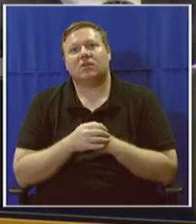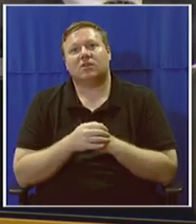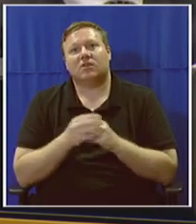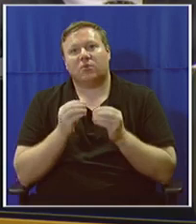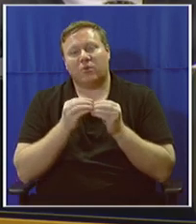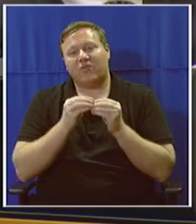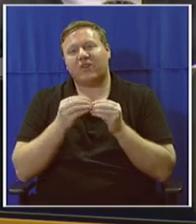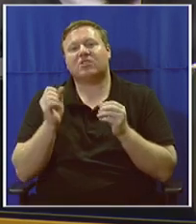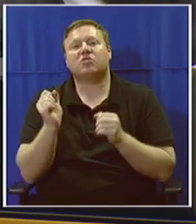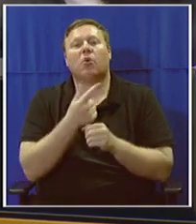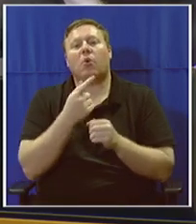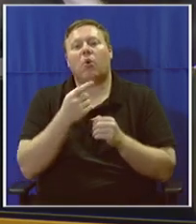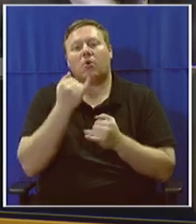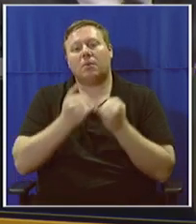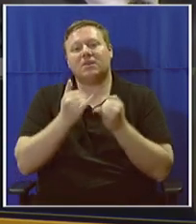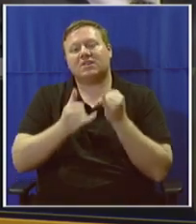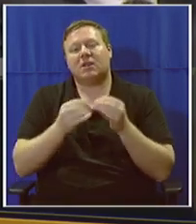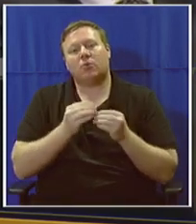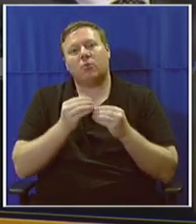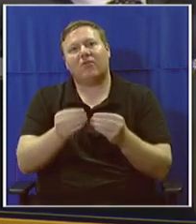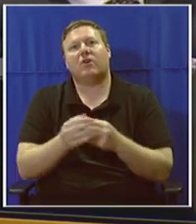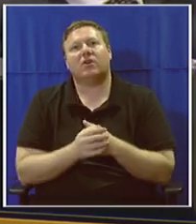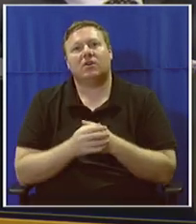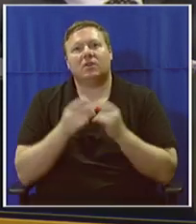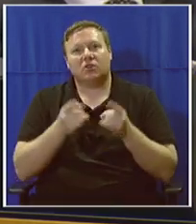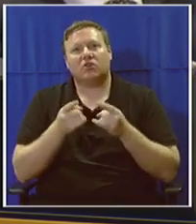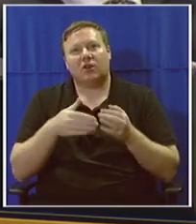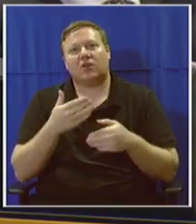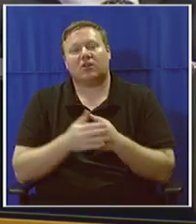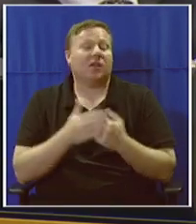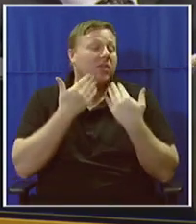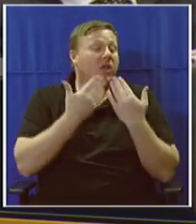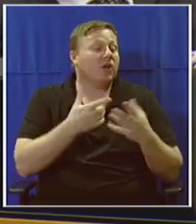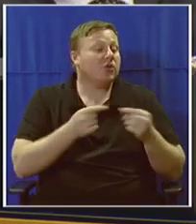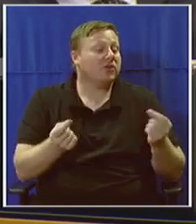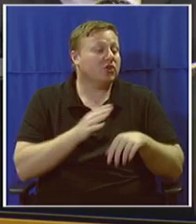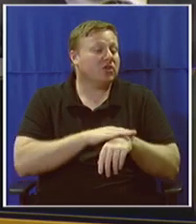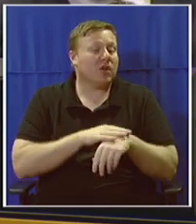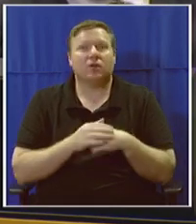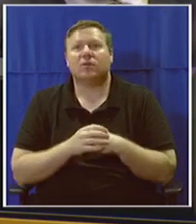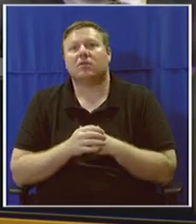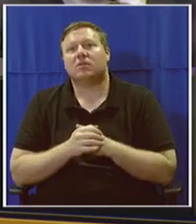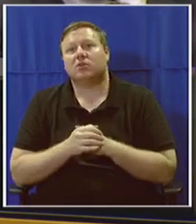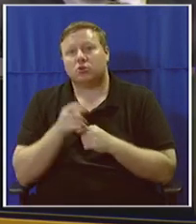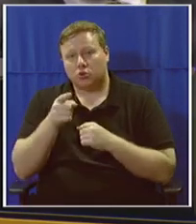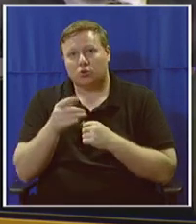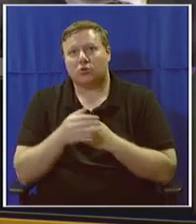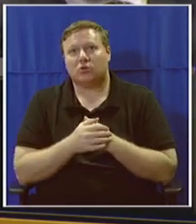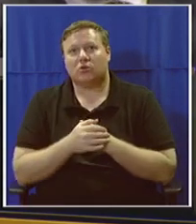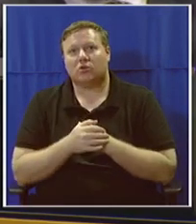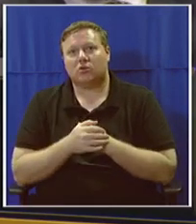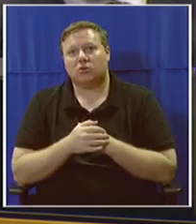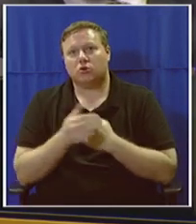those mistakes. We are moving on. The train is running. Thank you very much. You are going to be shocked with the way of